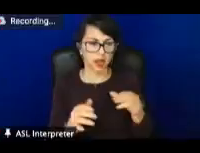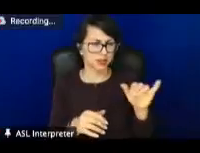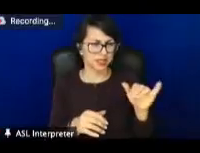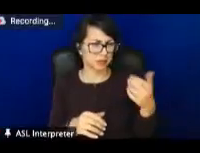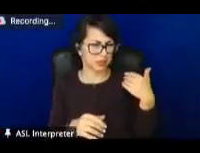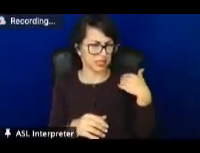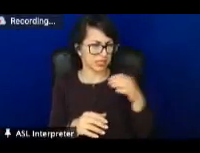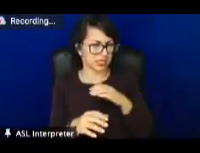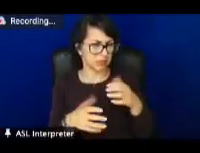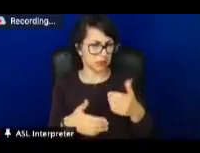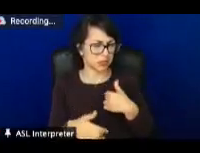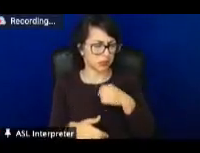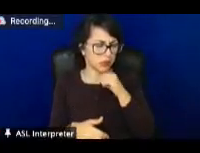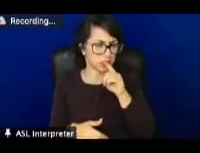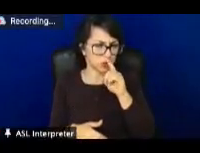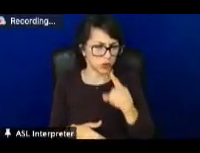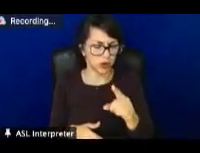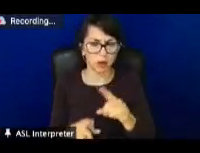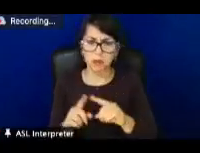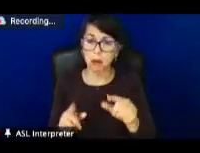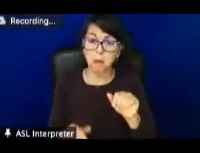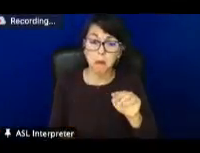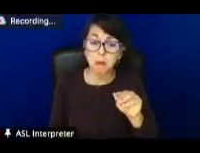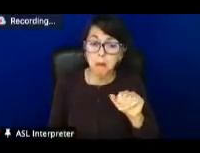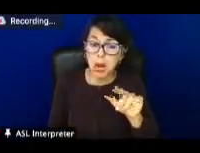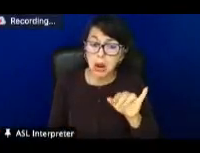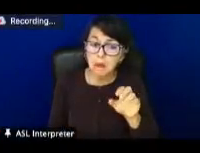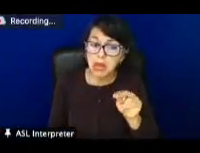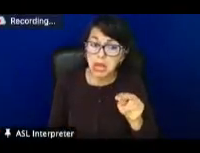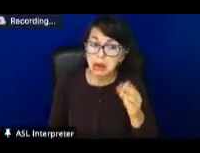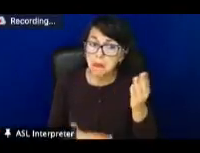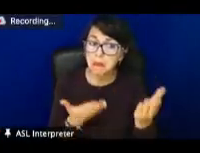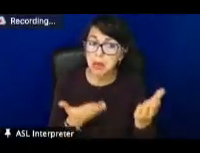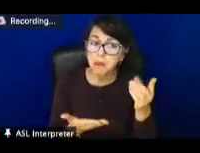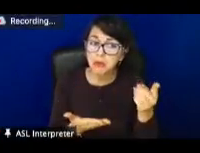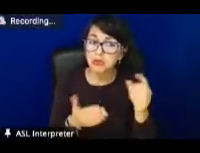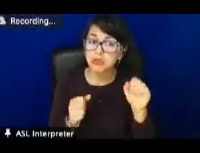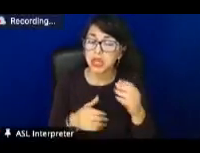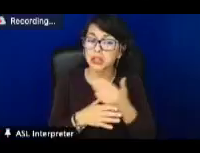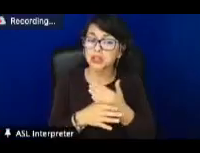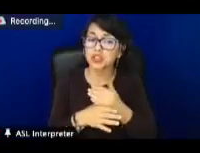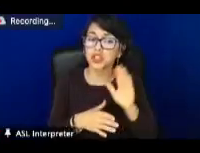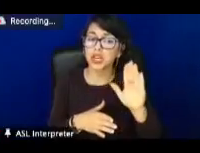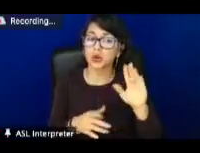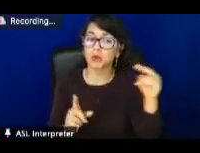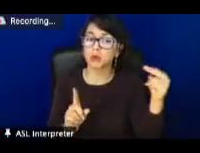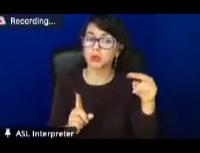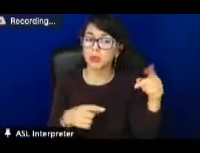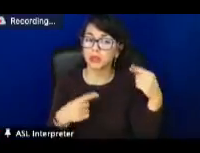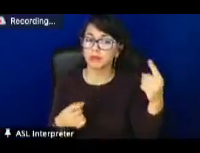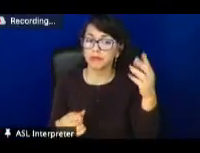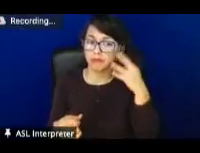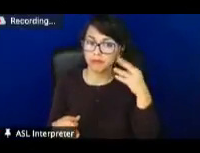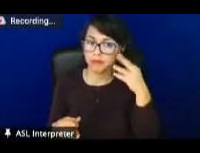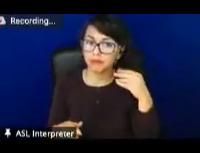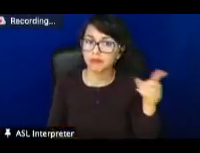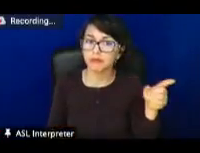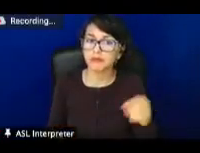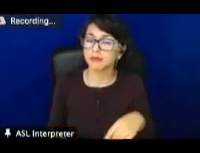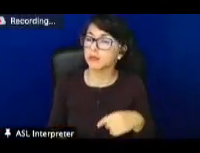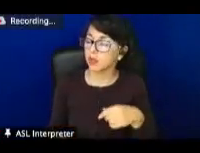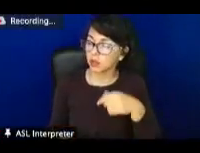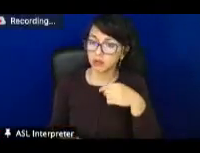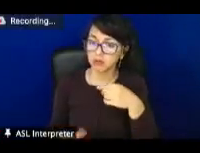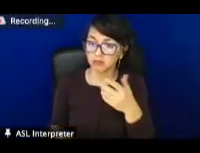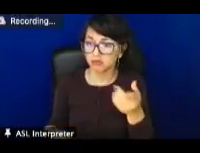if Marion could share her historical perspective on that. Remember that they really didn't have